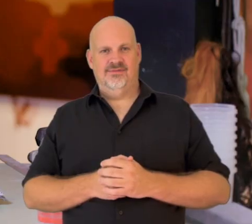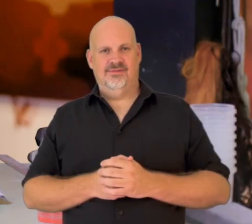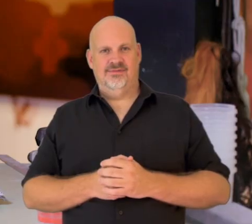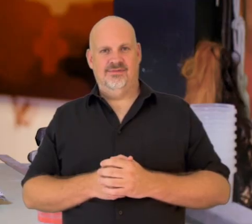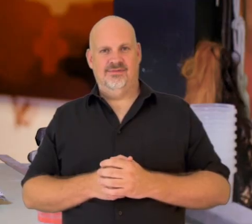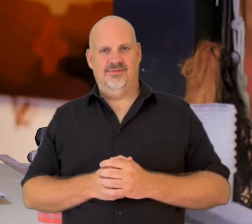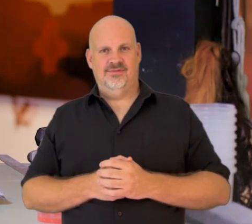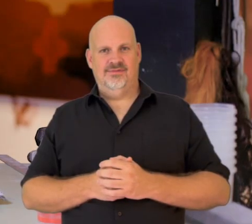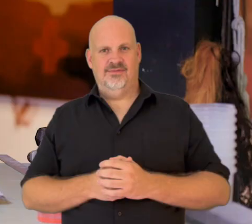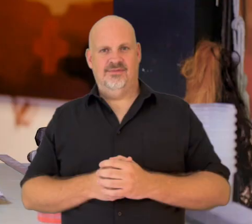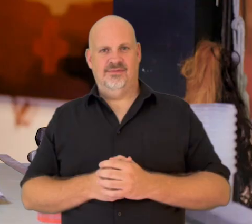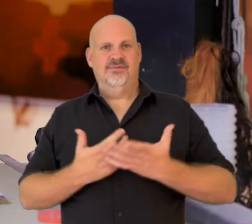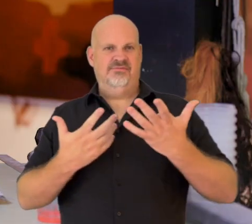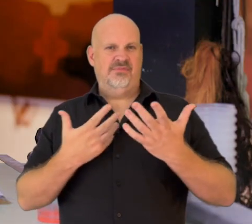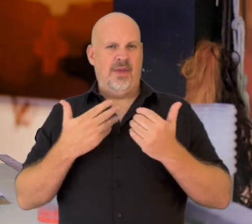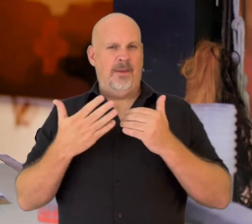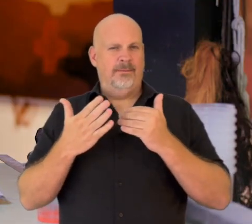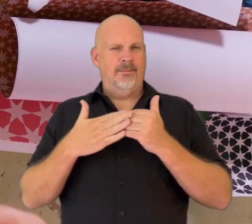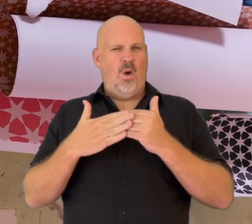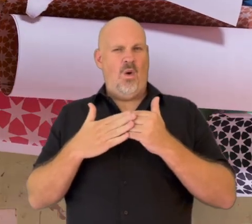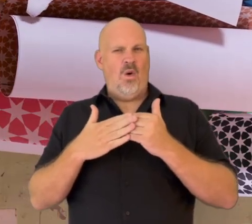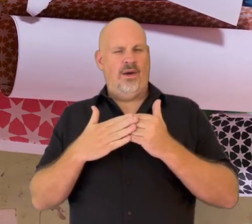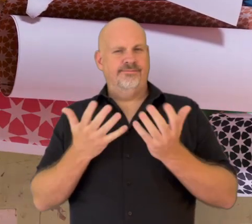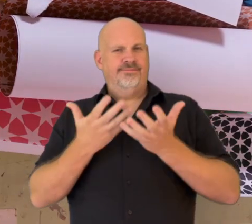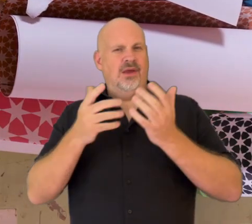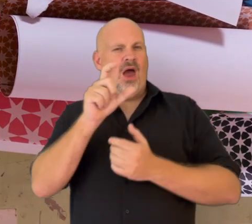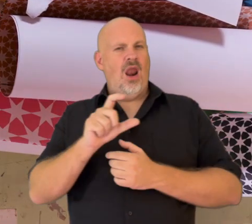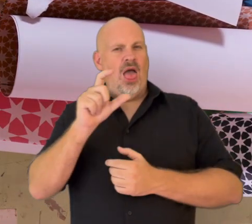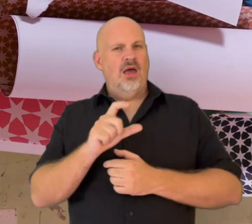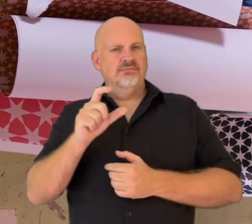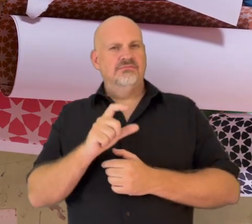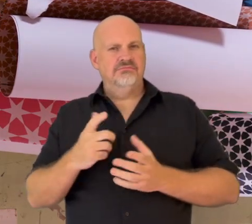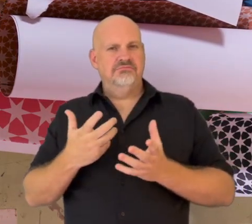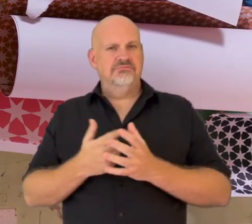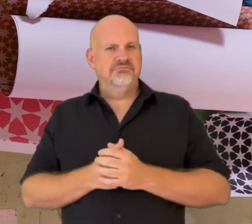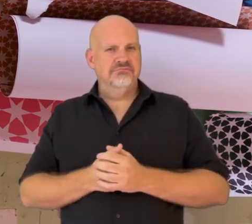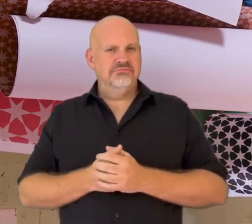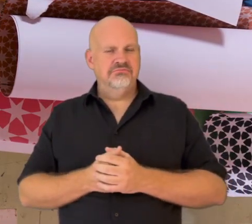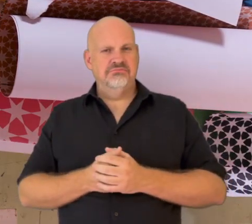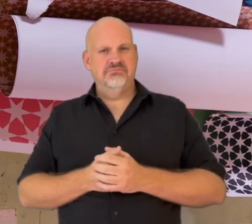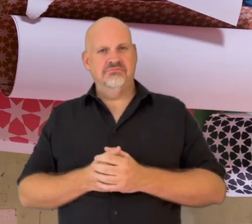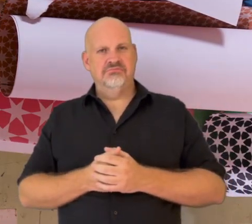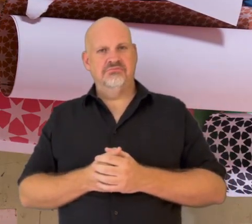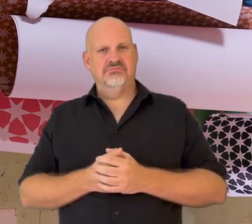And maybe I will introduce a little bit more colour.